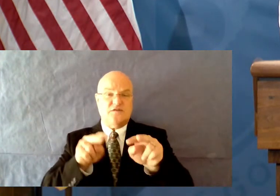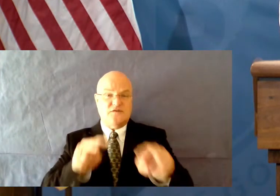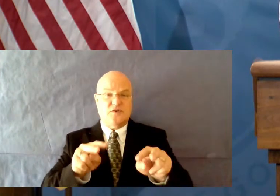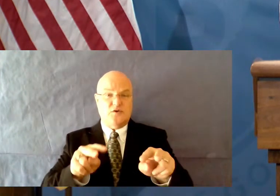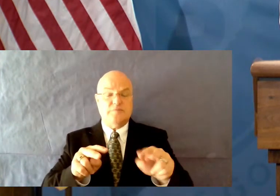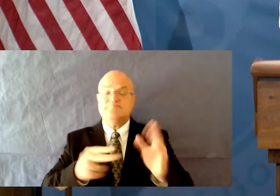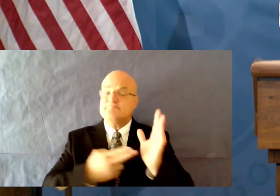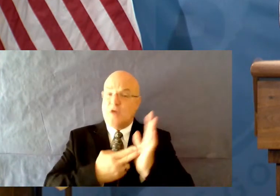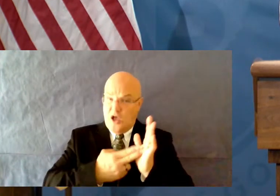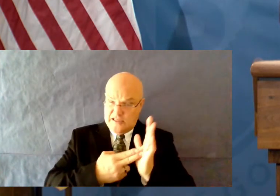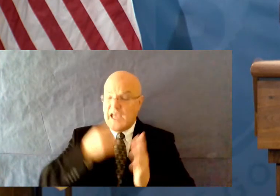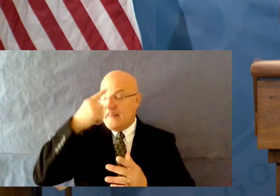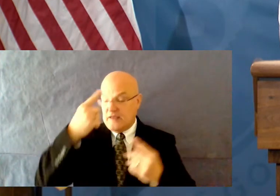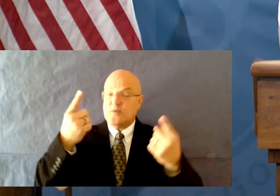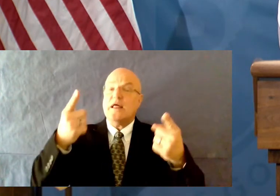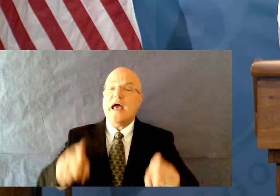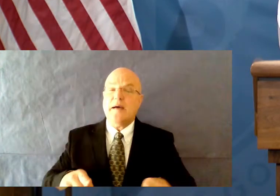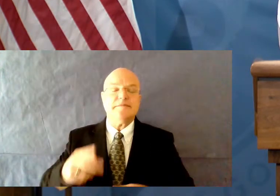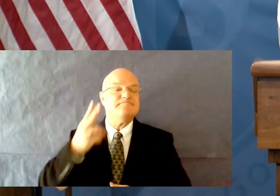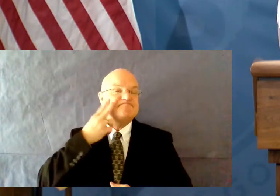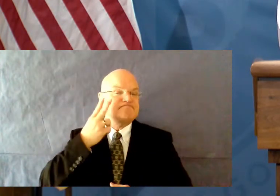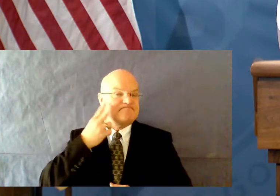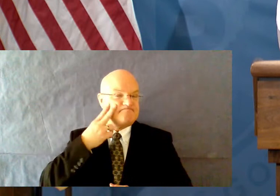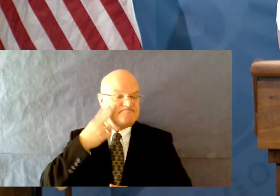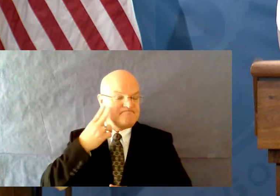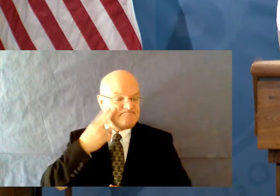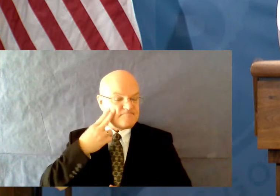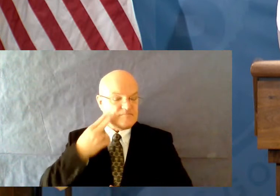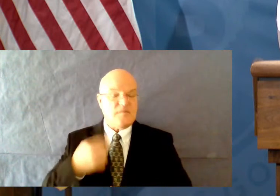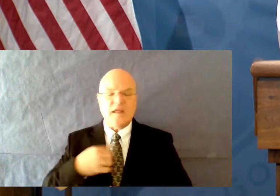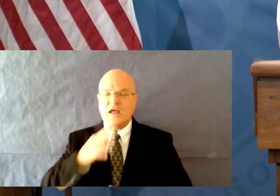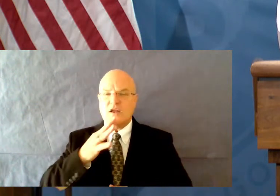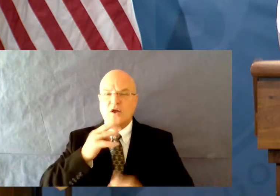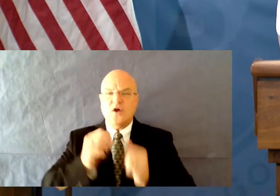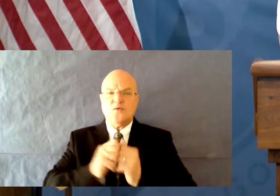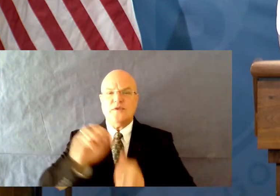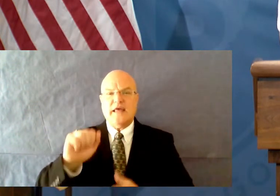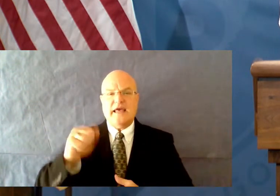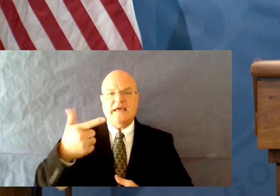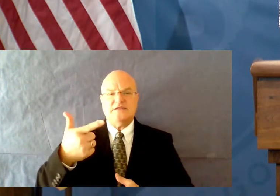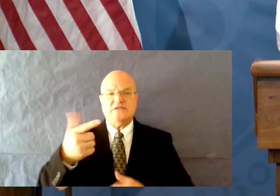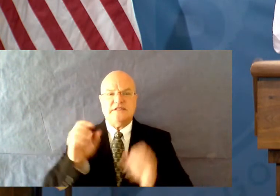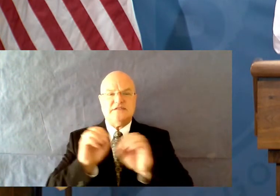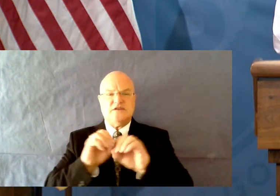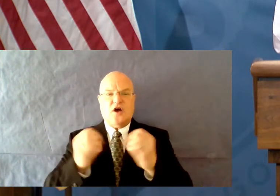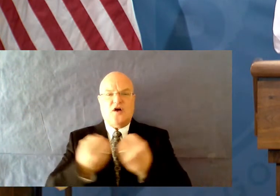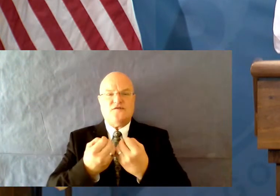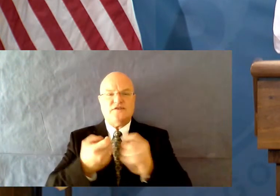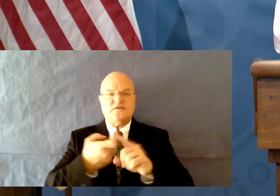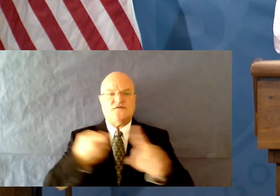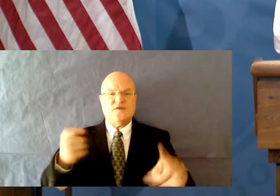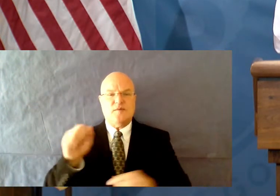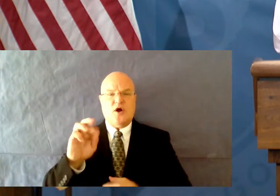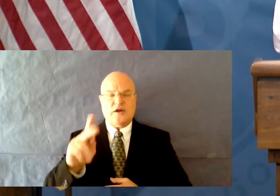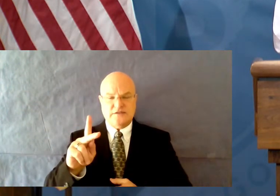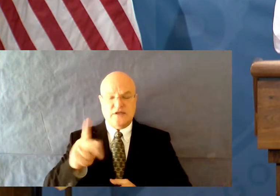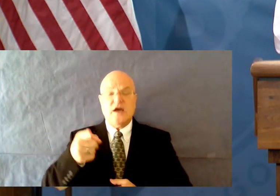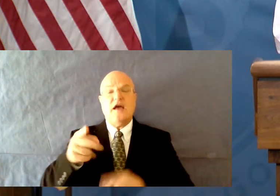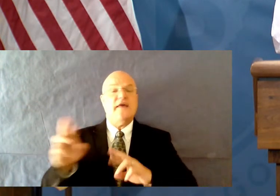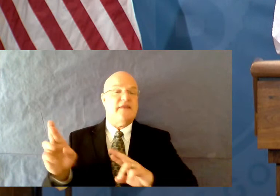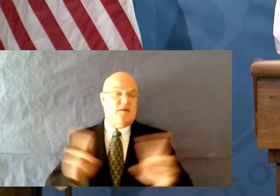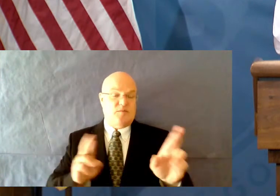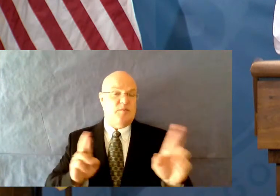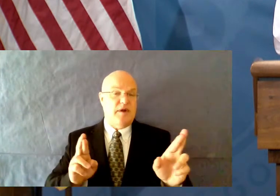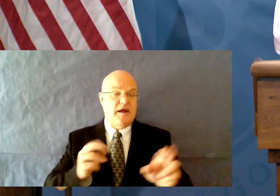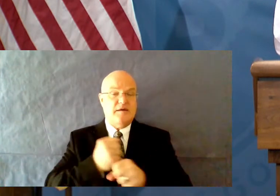expect that to happen, but we will see. And I spoke with the Attorney General's office today from Arkansas, and they're prepared to